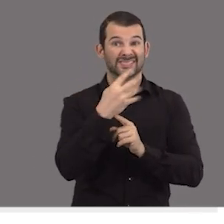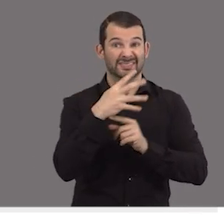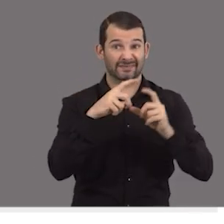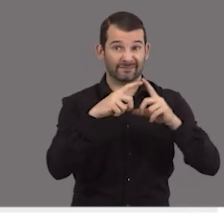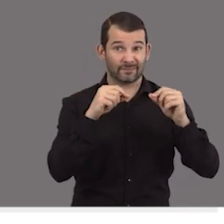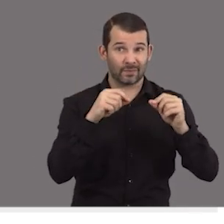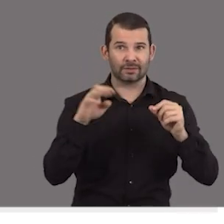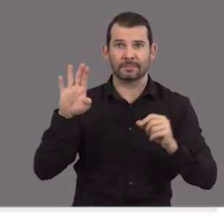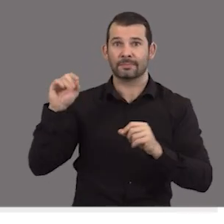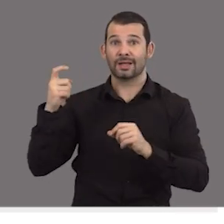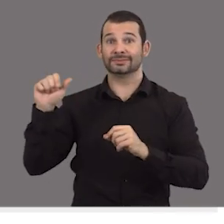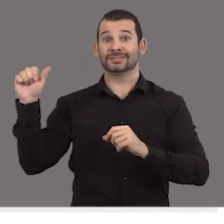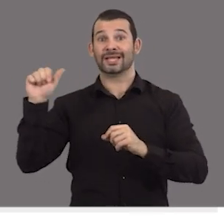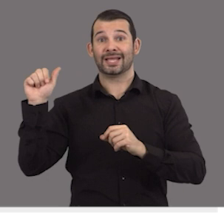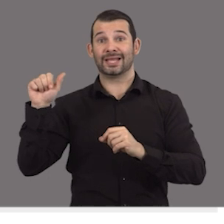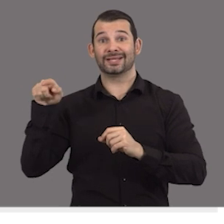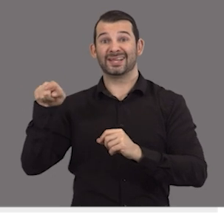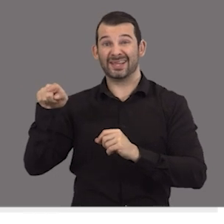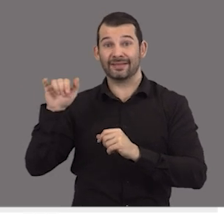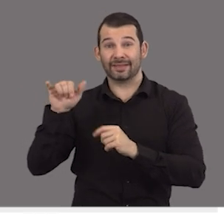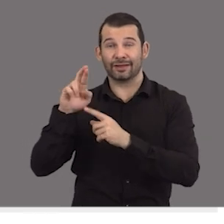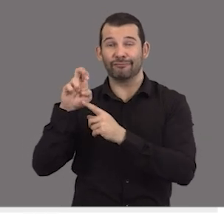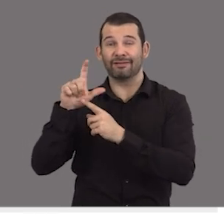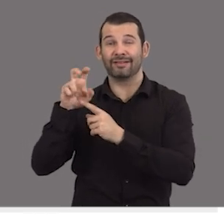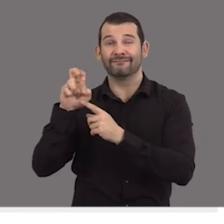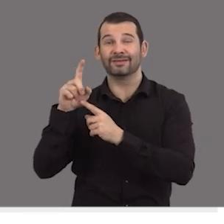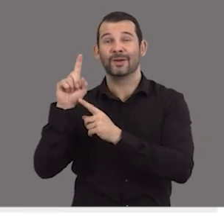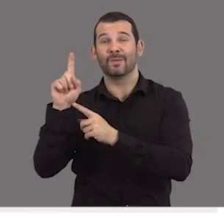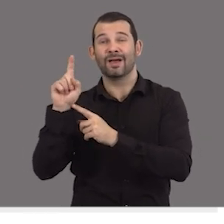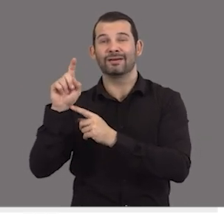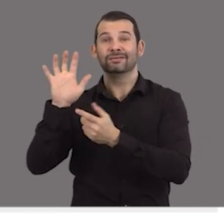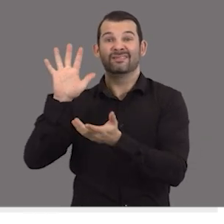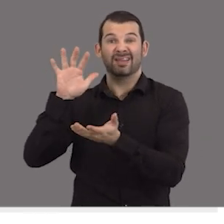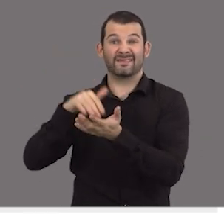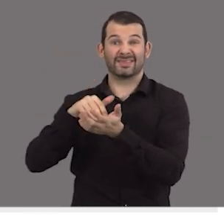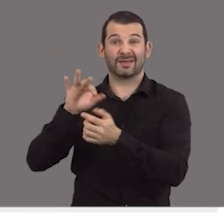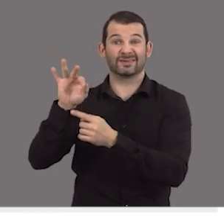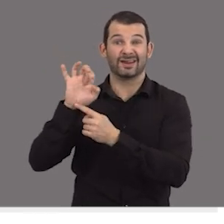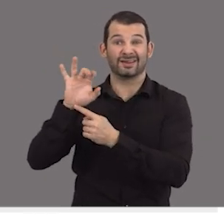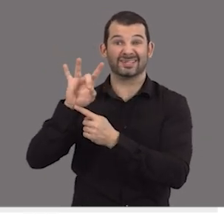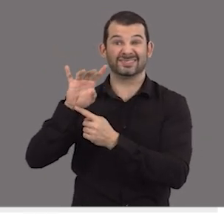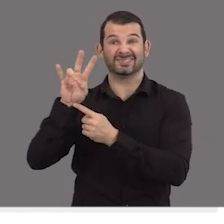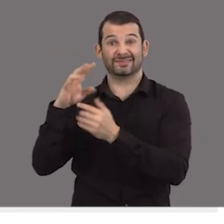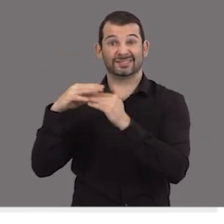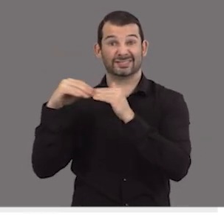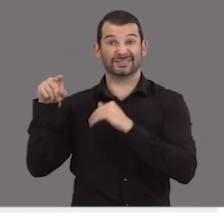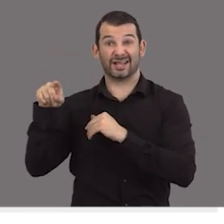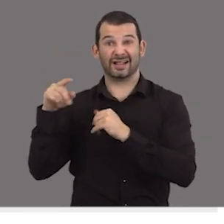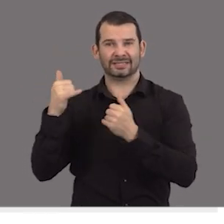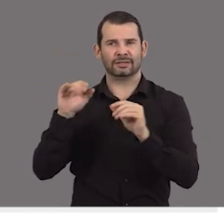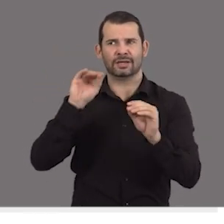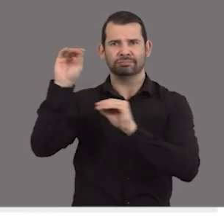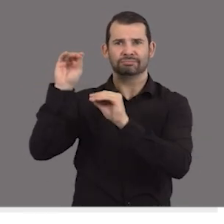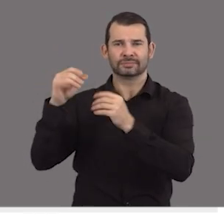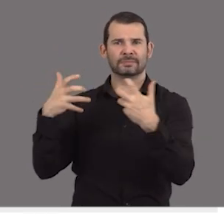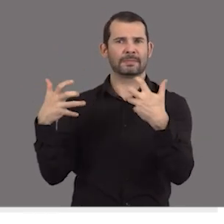box 14 of the T4 slip and box A of the Relevé 1 slip,